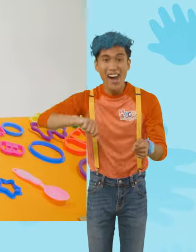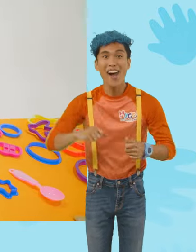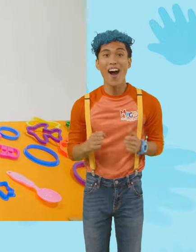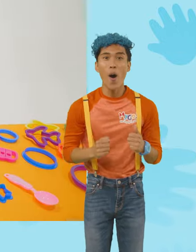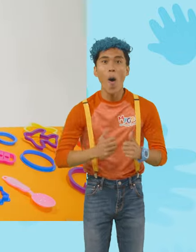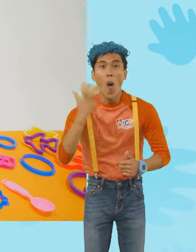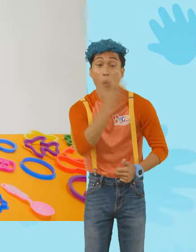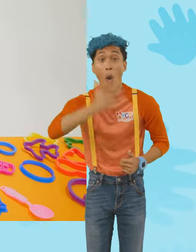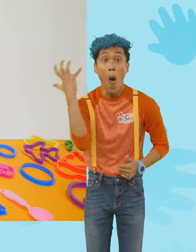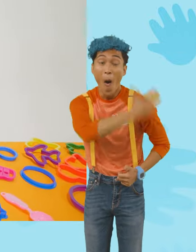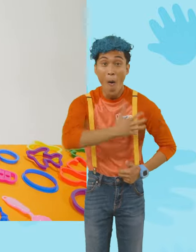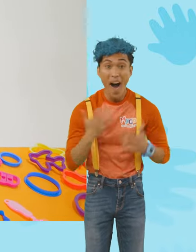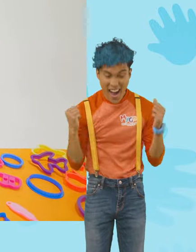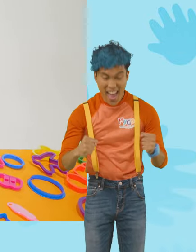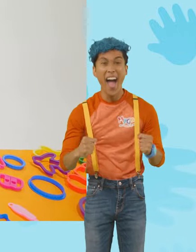Whoa,